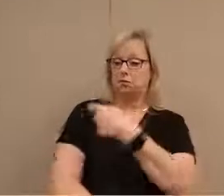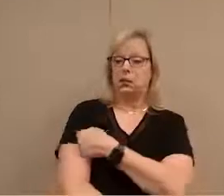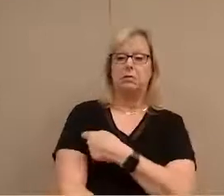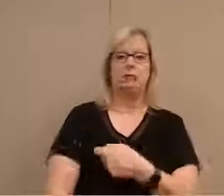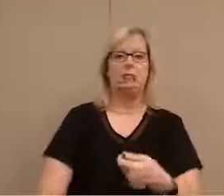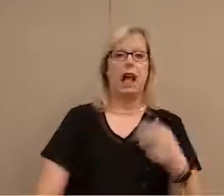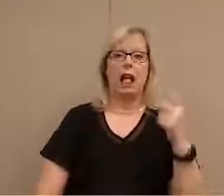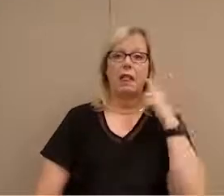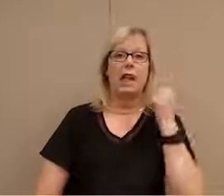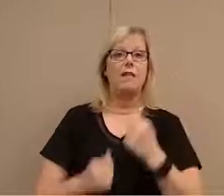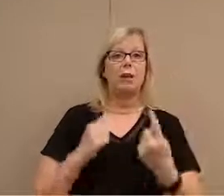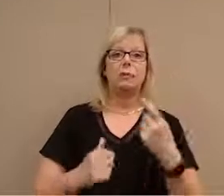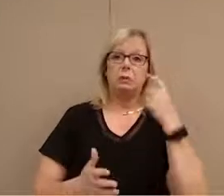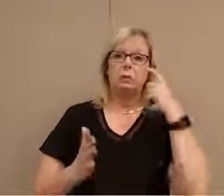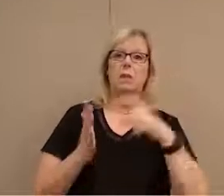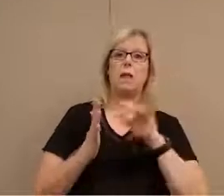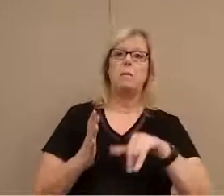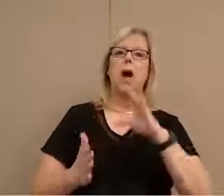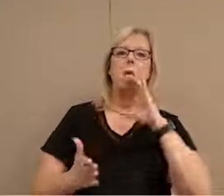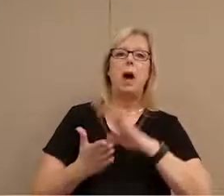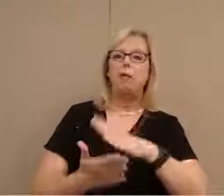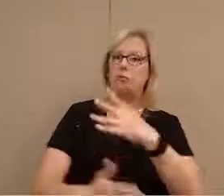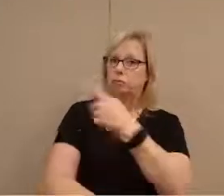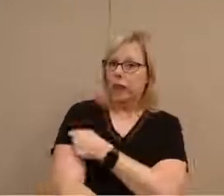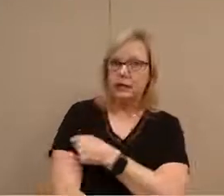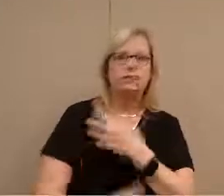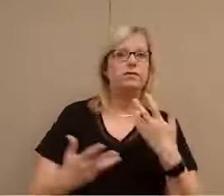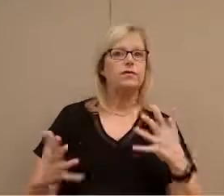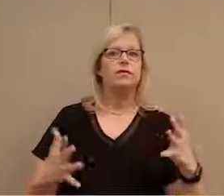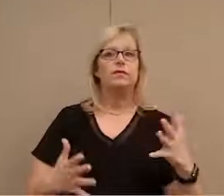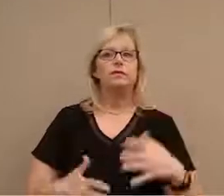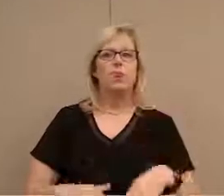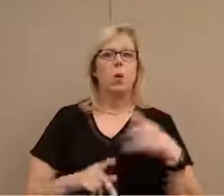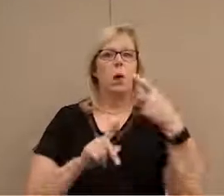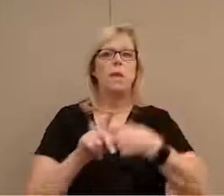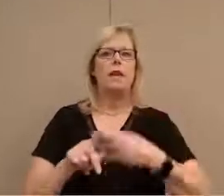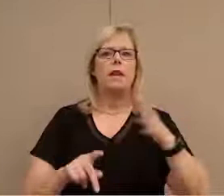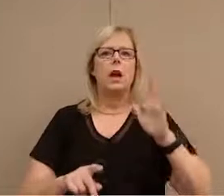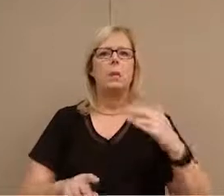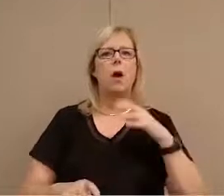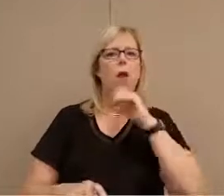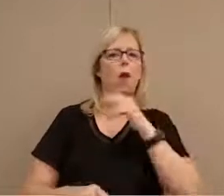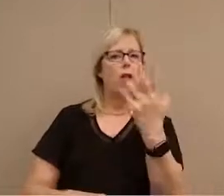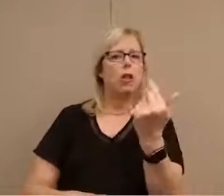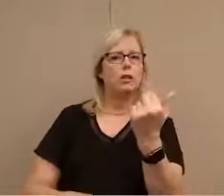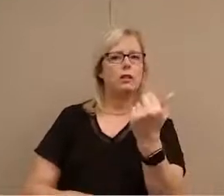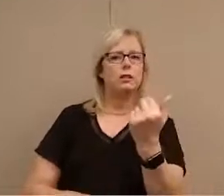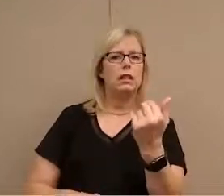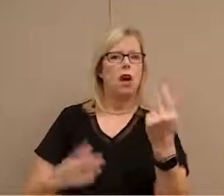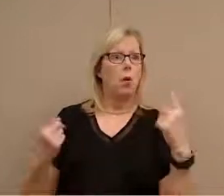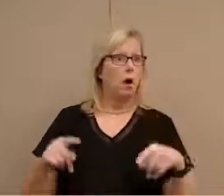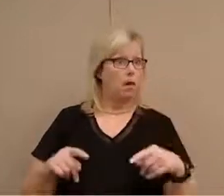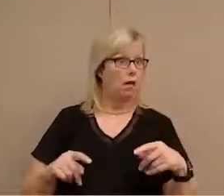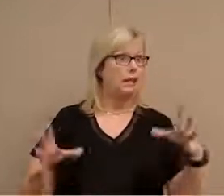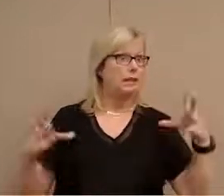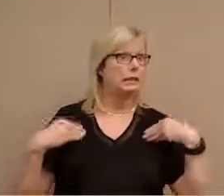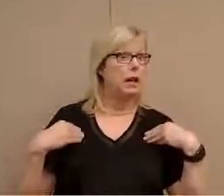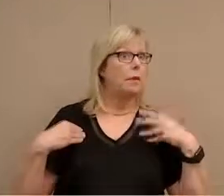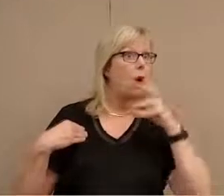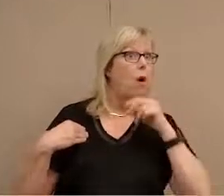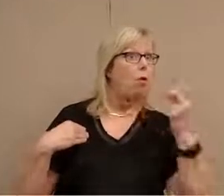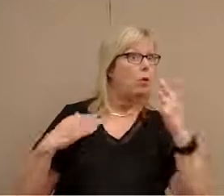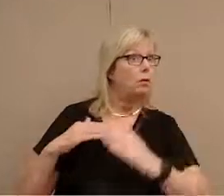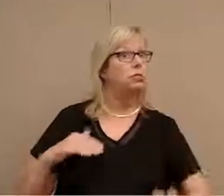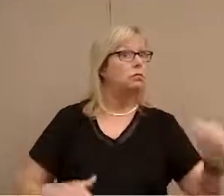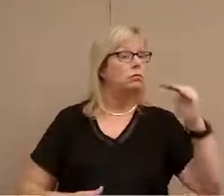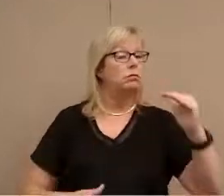think everybody has seen that. My wife got the vaccine, and just a month ago, my 13-year-old, as soon as I found out that the